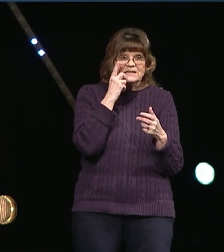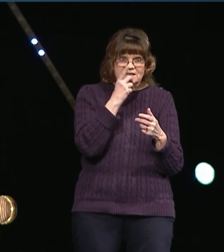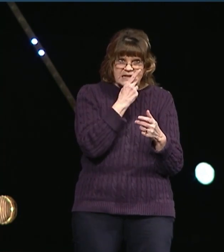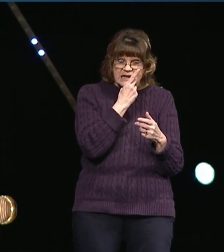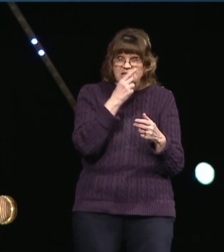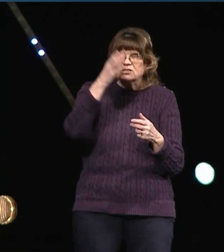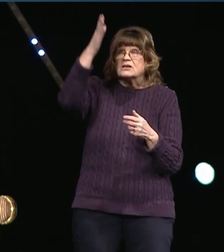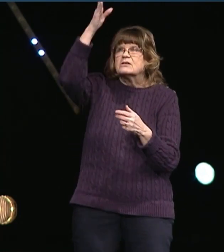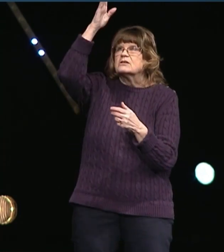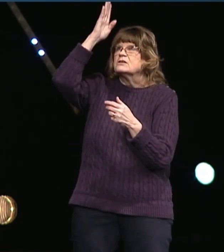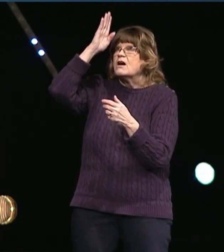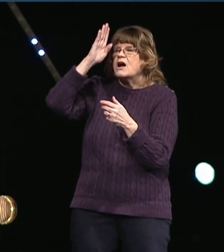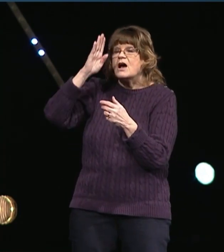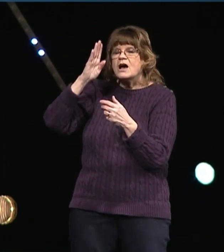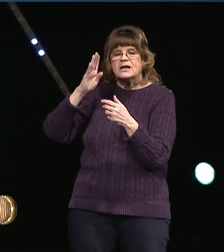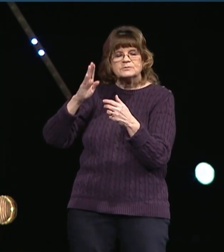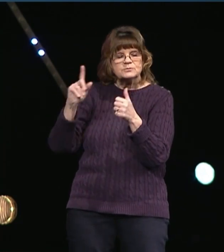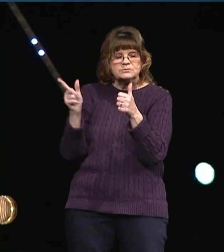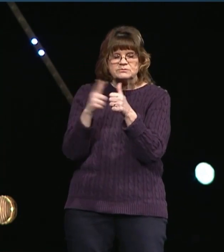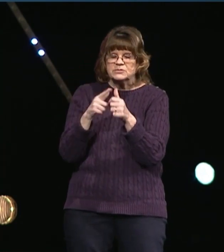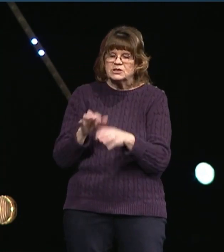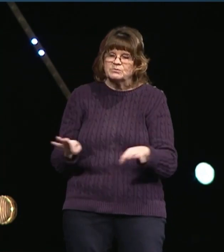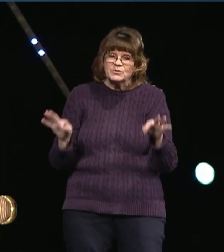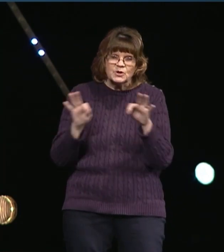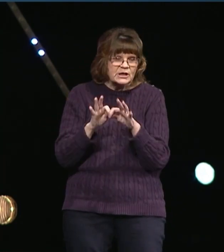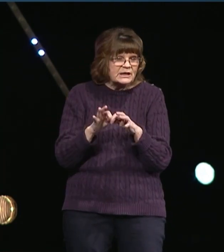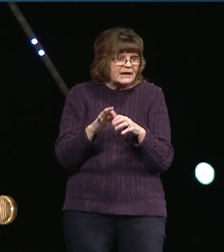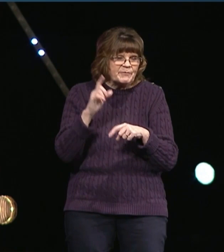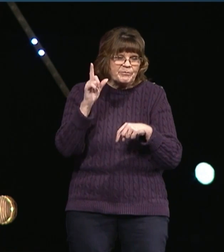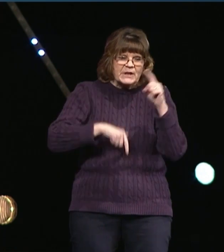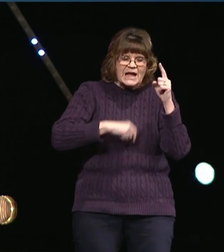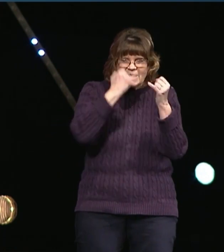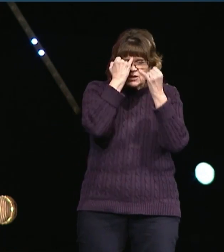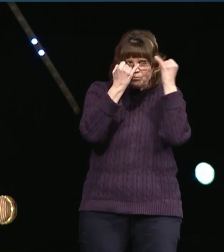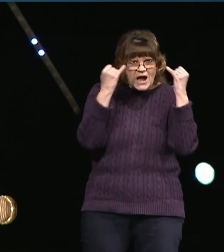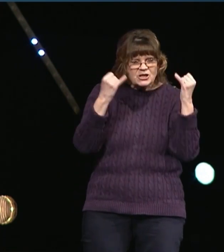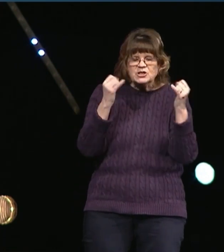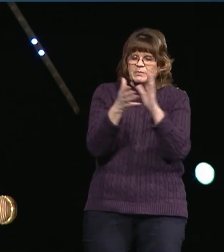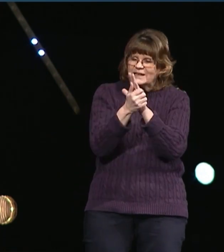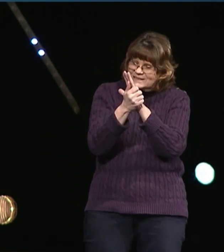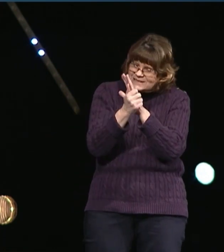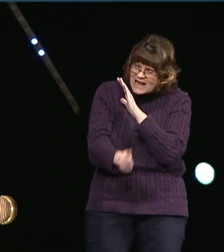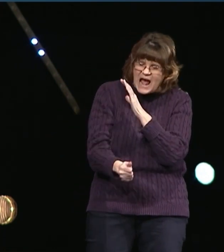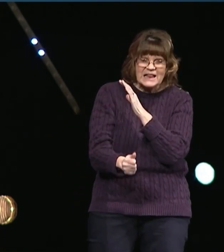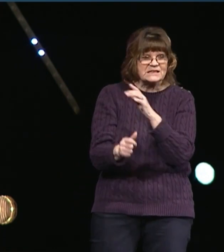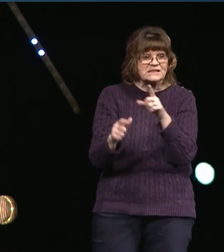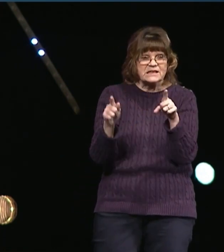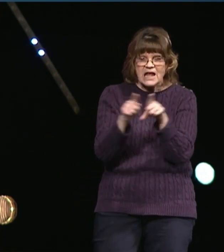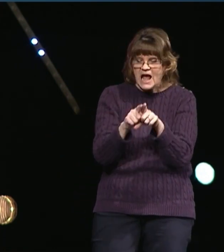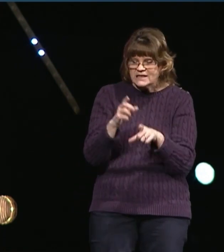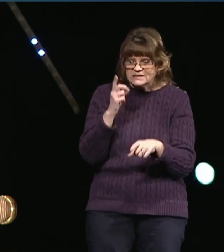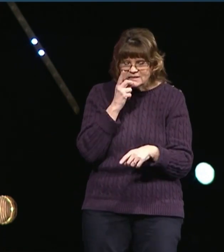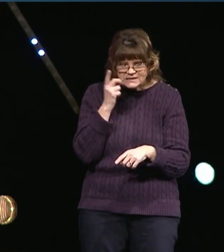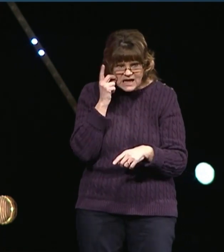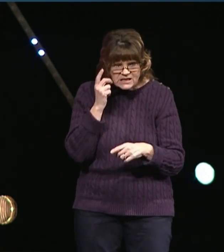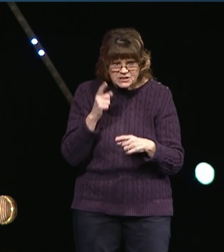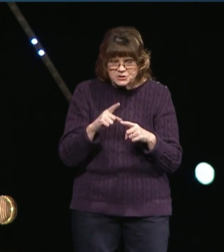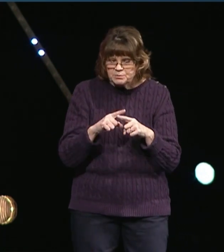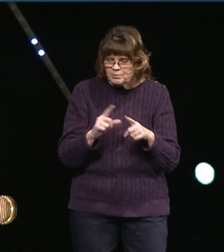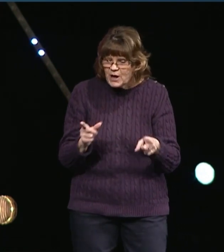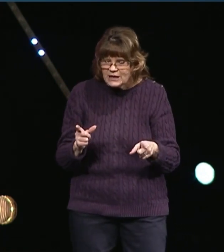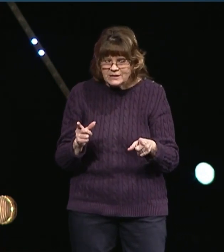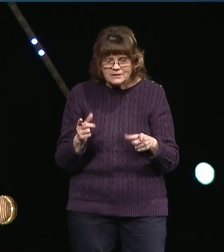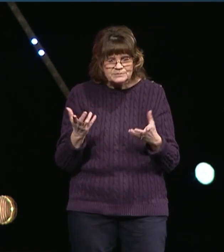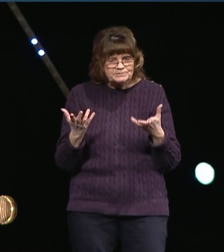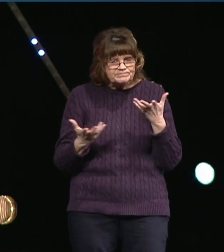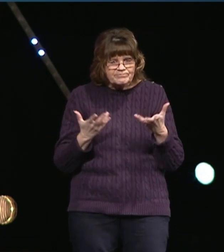ministry in perspective. That's so hard to do. I can't imagine being as talented as Dennis, as driven as he was, and to